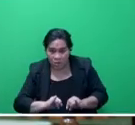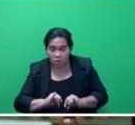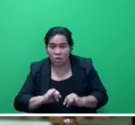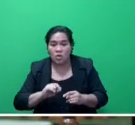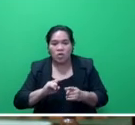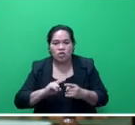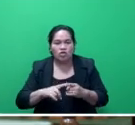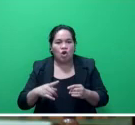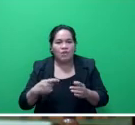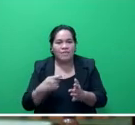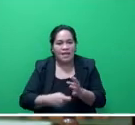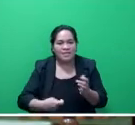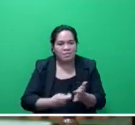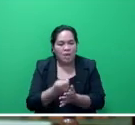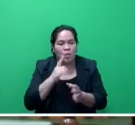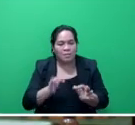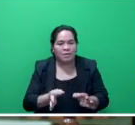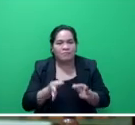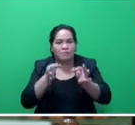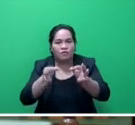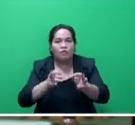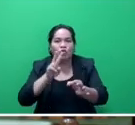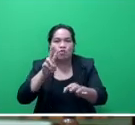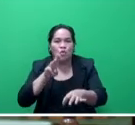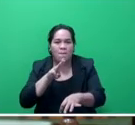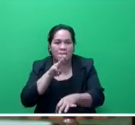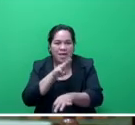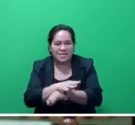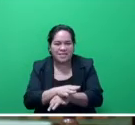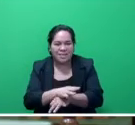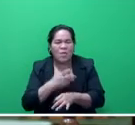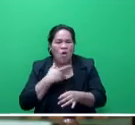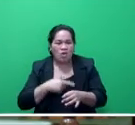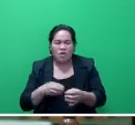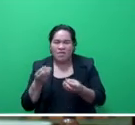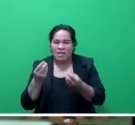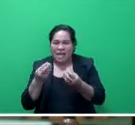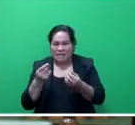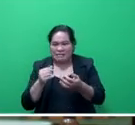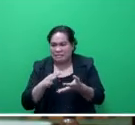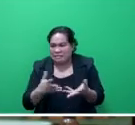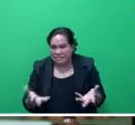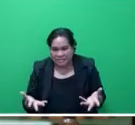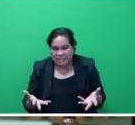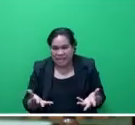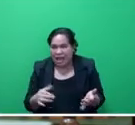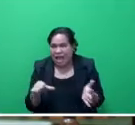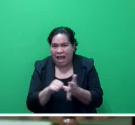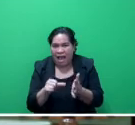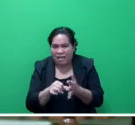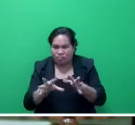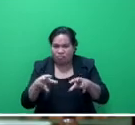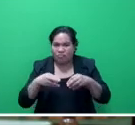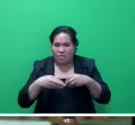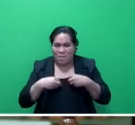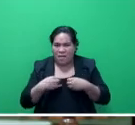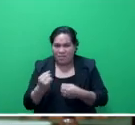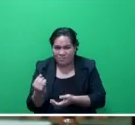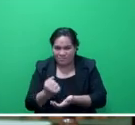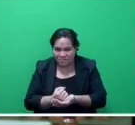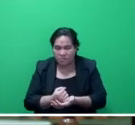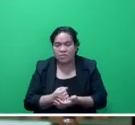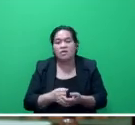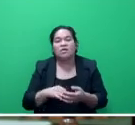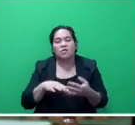will be deferred for 2 months. Cash flow pressure is one of the major challenges businesses are facing because of COVID-19, and this will provide